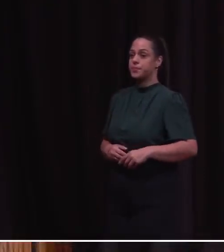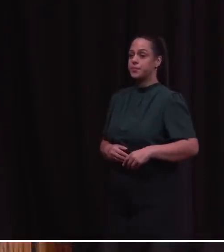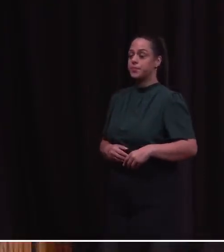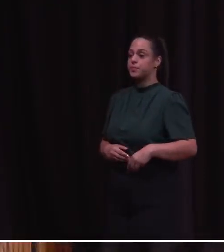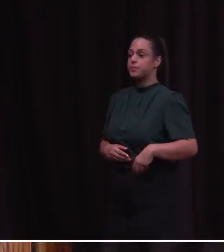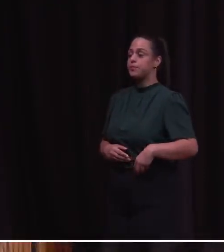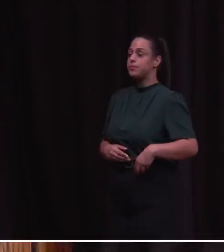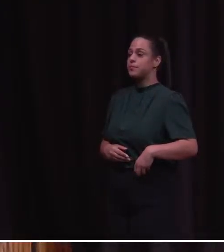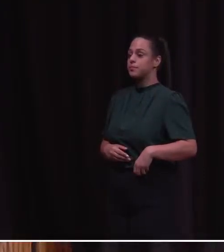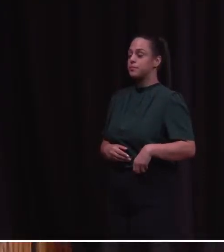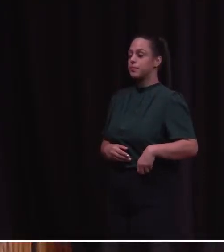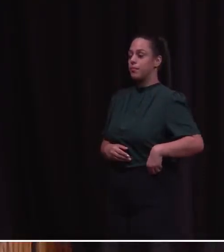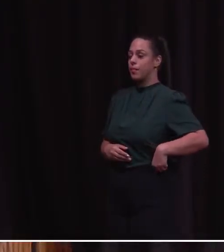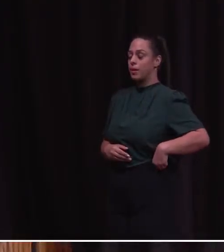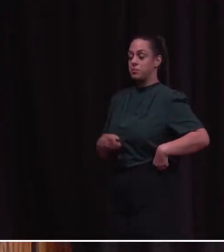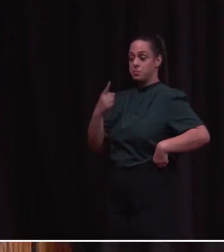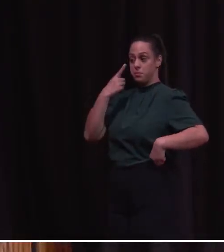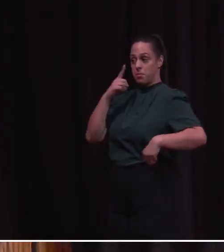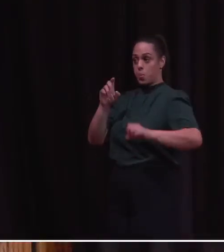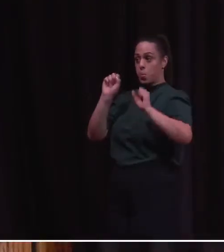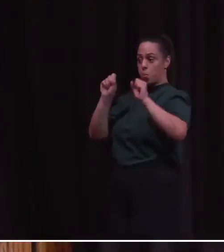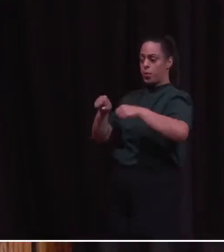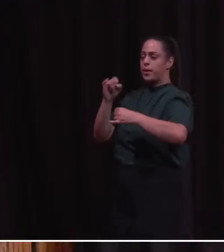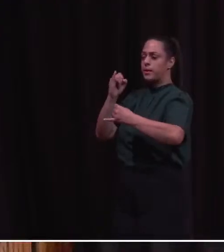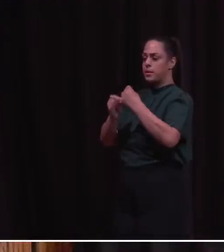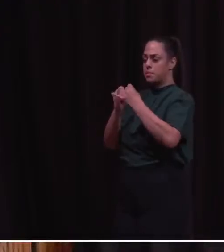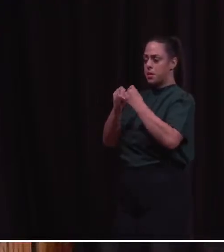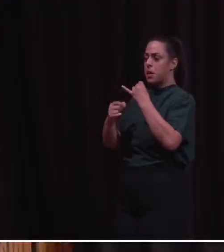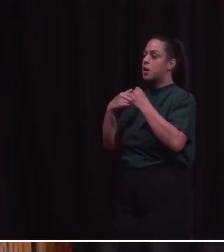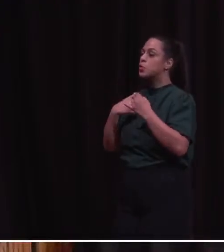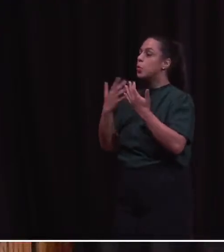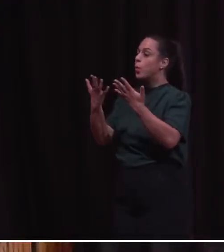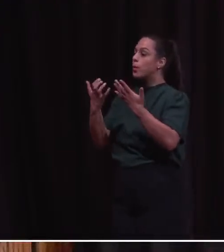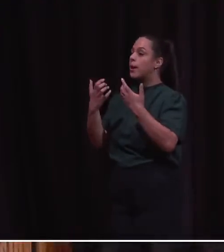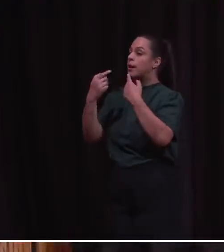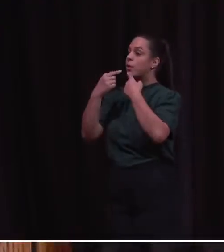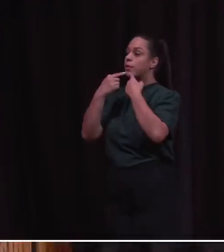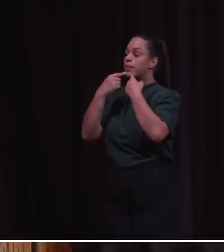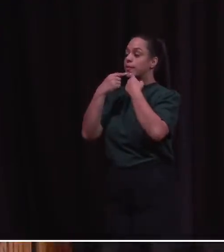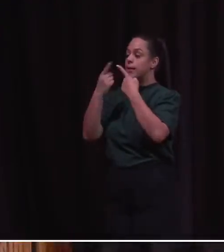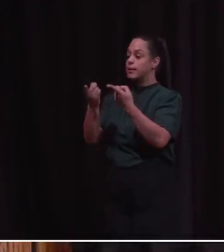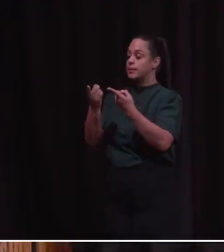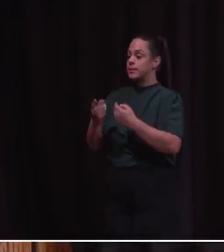thought, and this is on decolonial feminism.